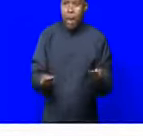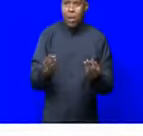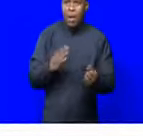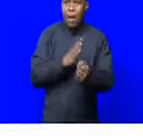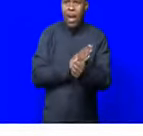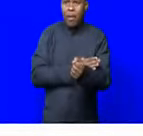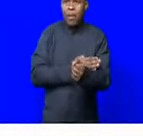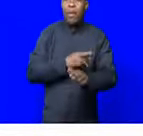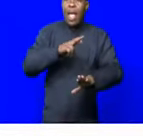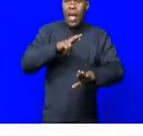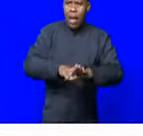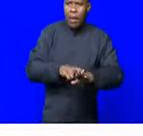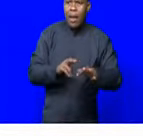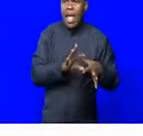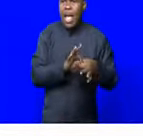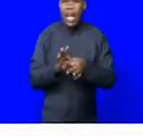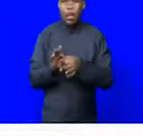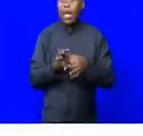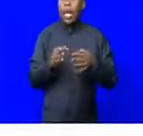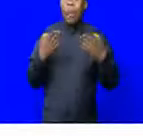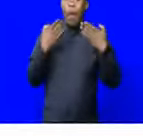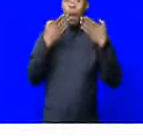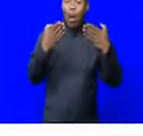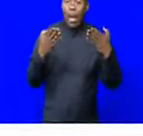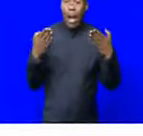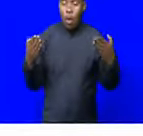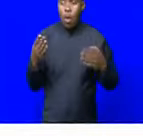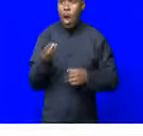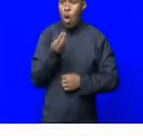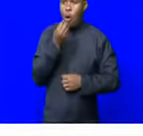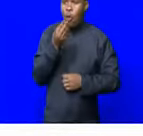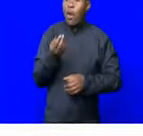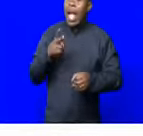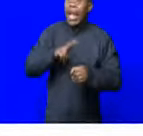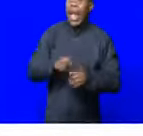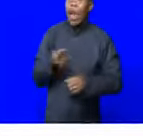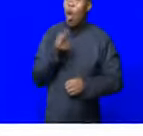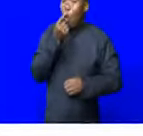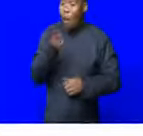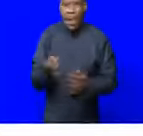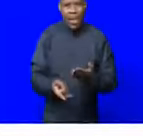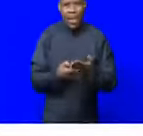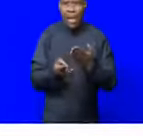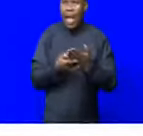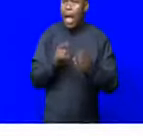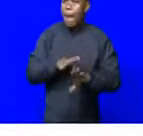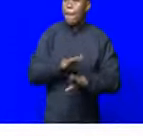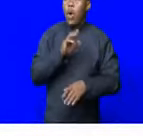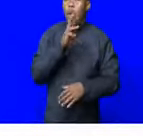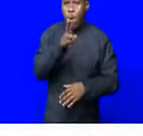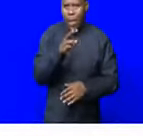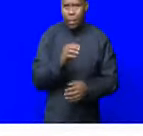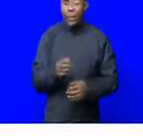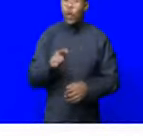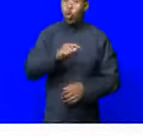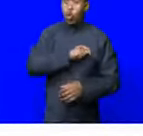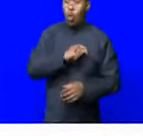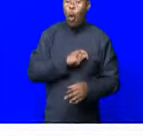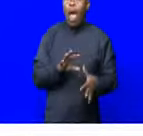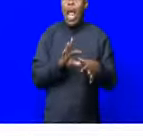representative commended Swaga for the food items, mentioning that it will go a long way. Kata